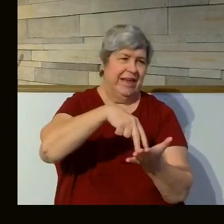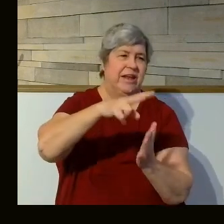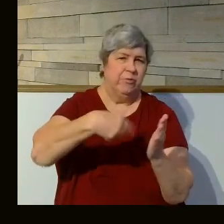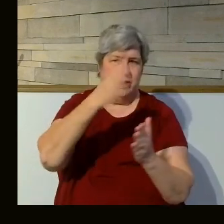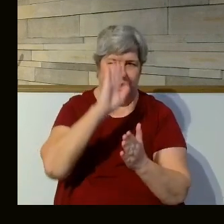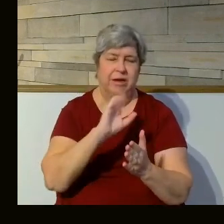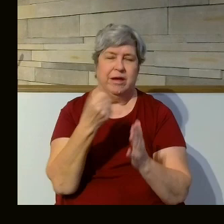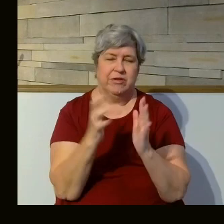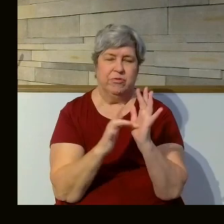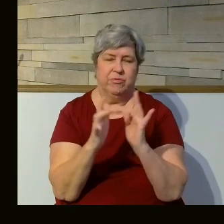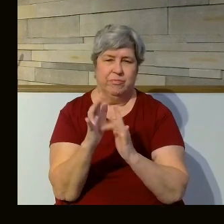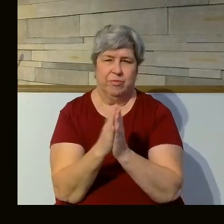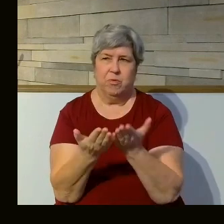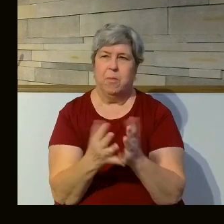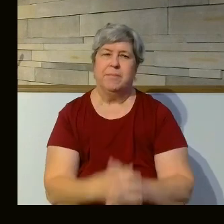this morning.